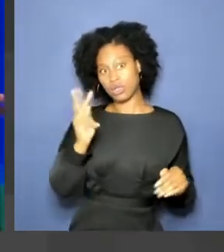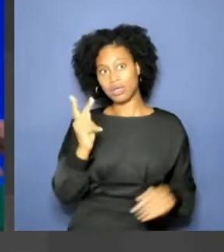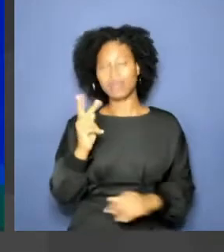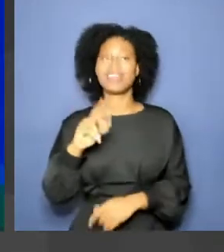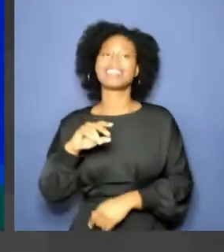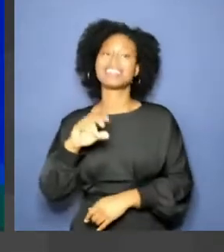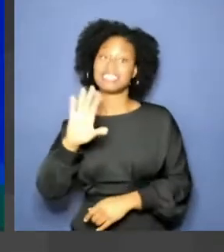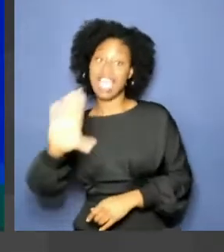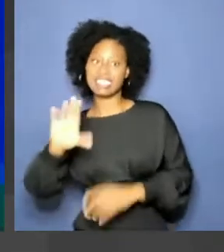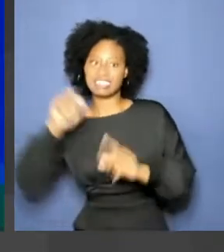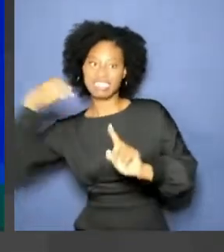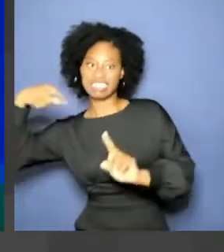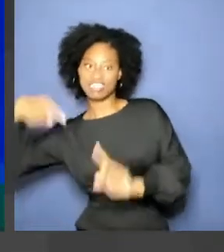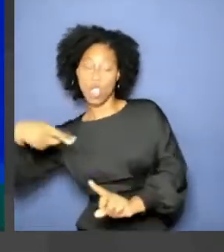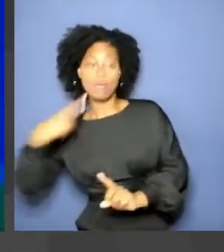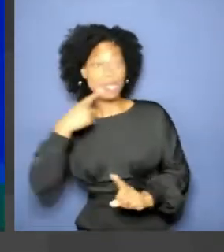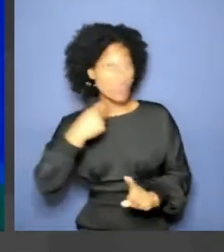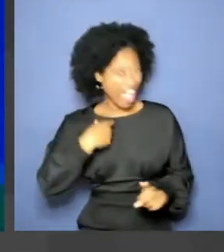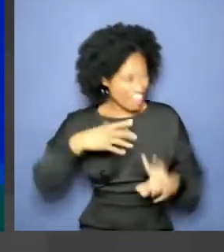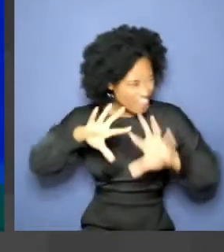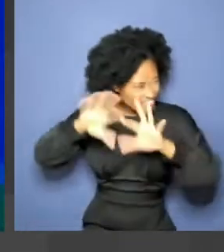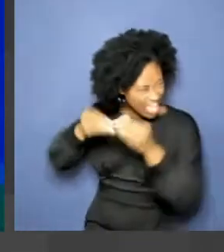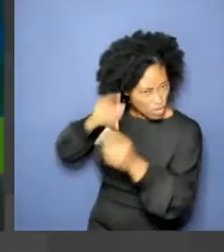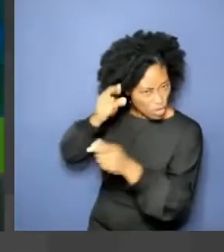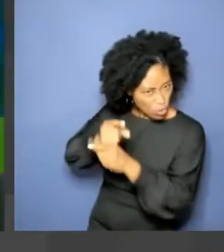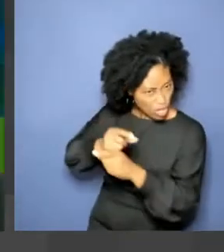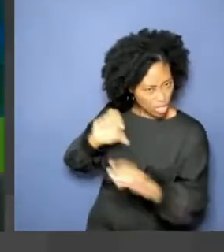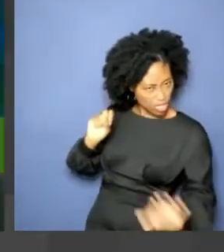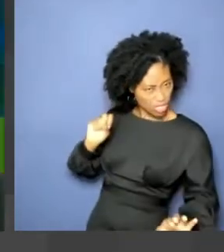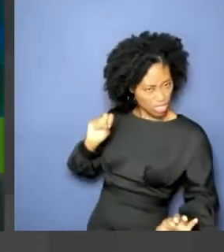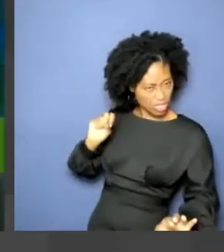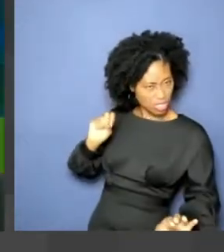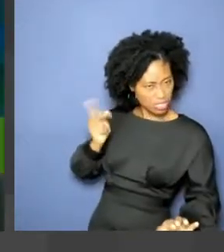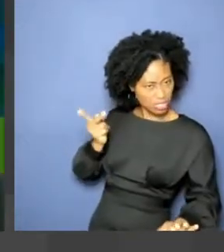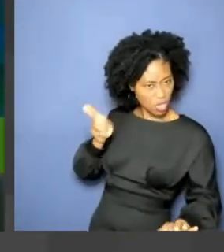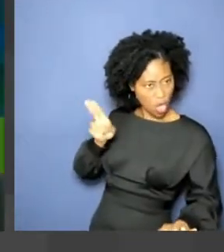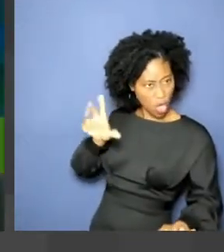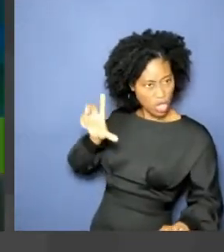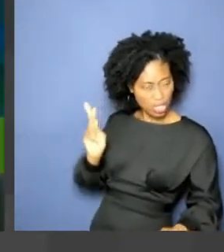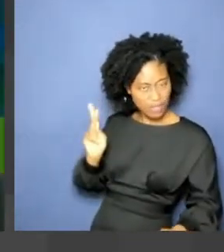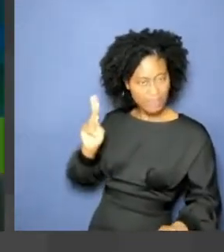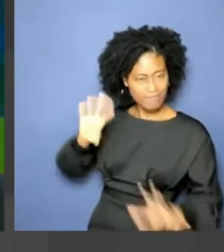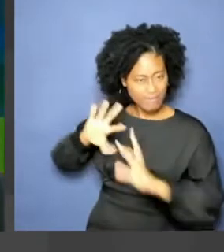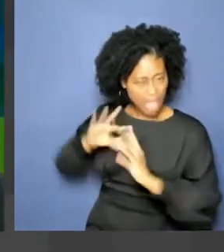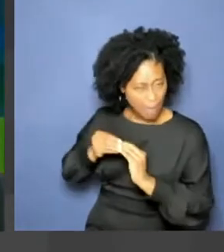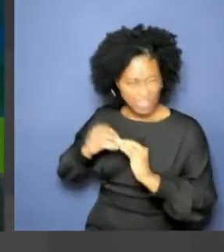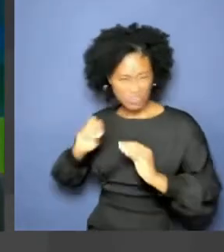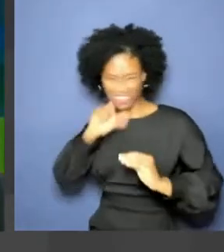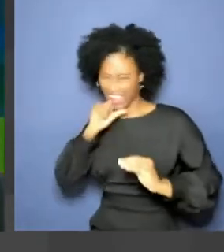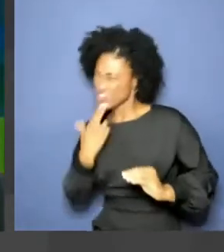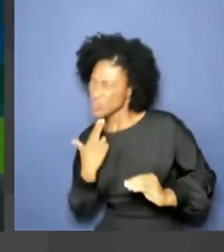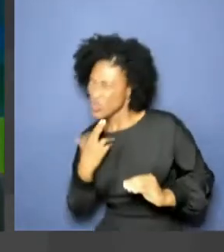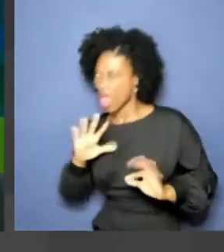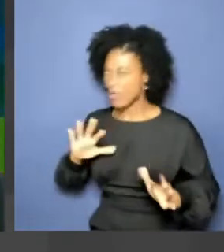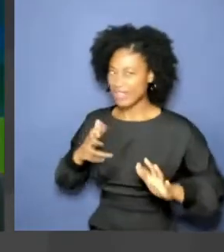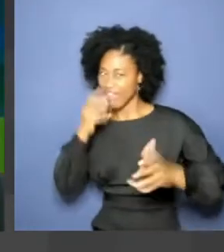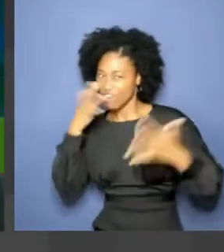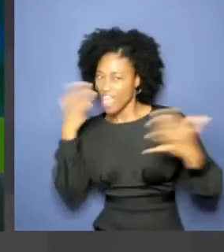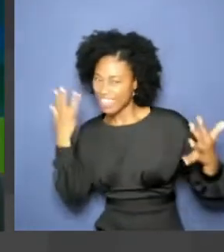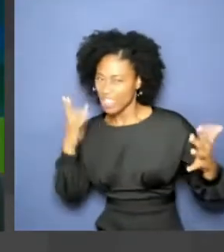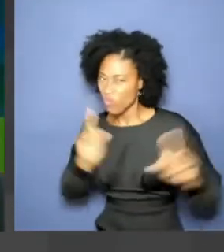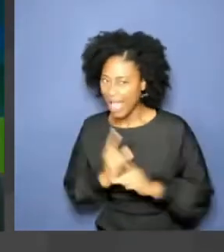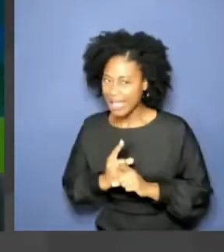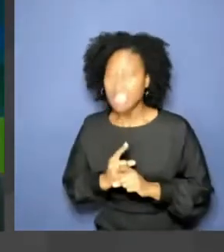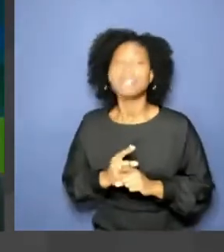little Skulk family. It's a Skulk family. Maybe they're not so cute. They're not so friendly, no. Yeah, last